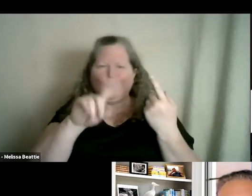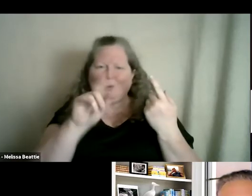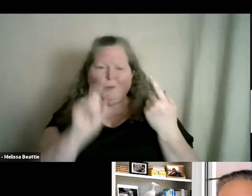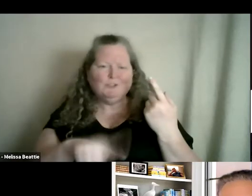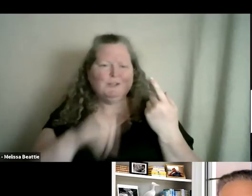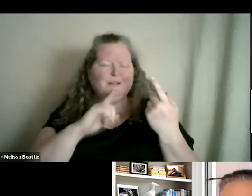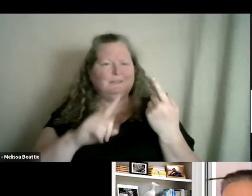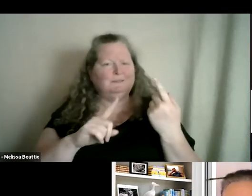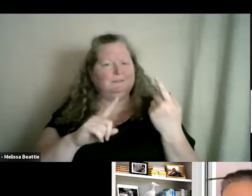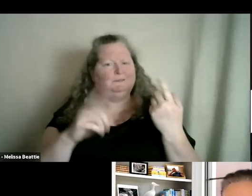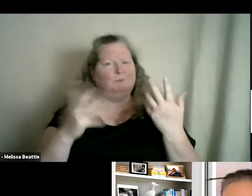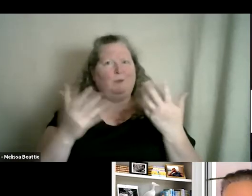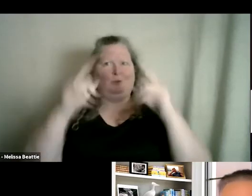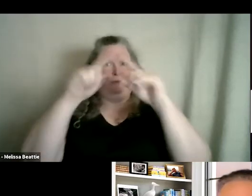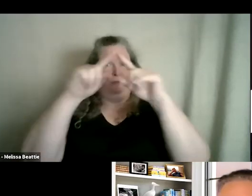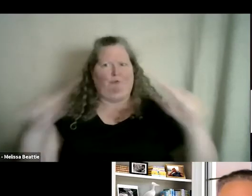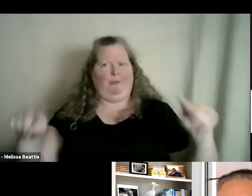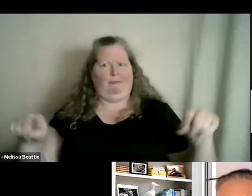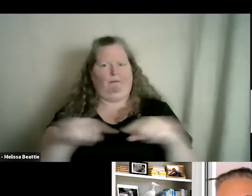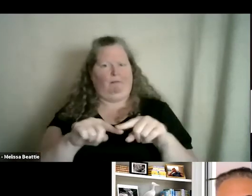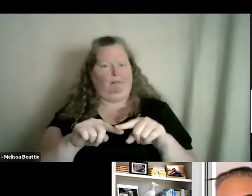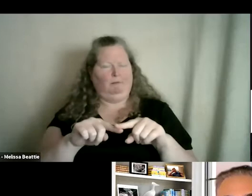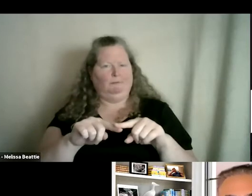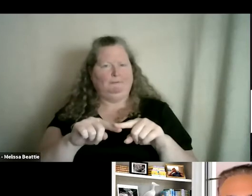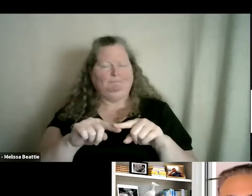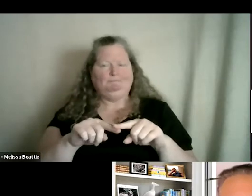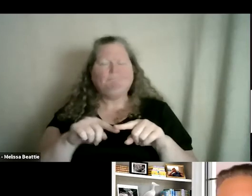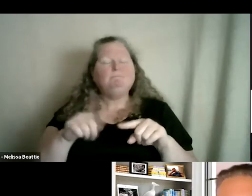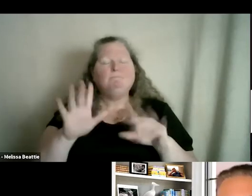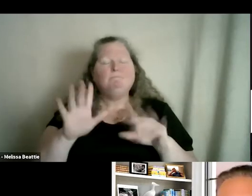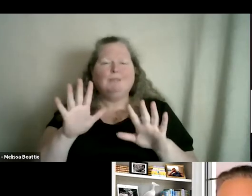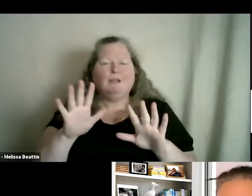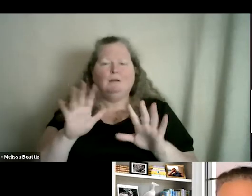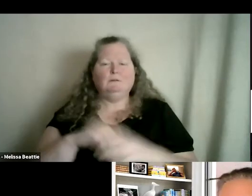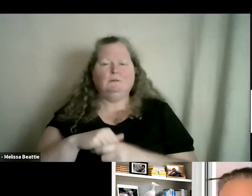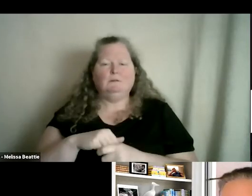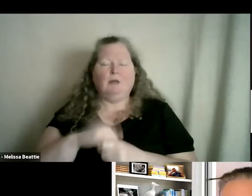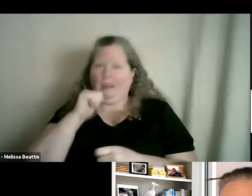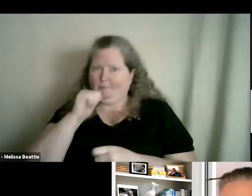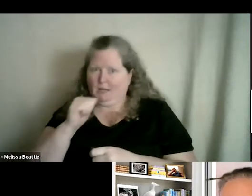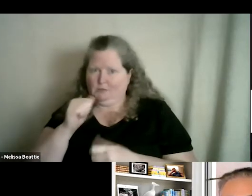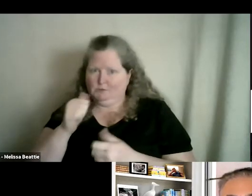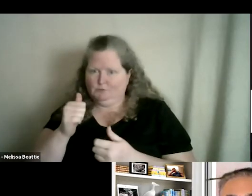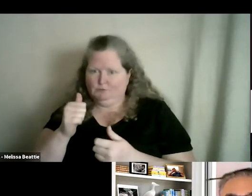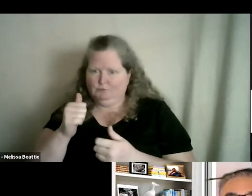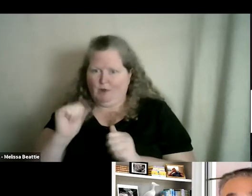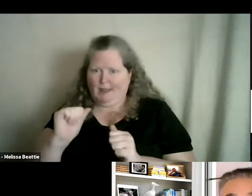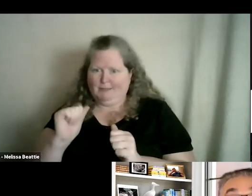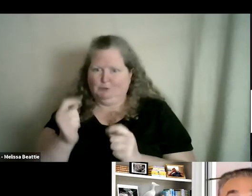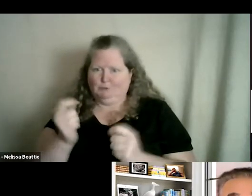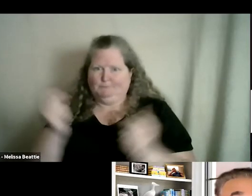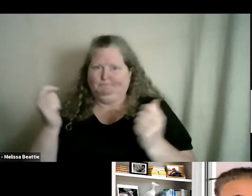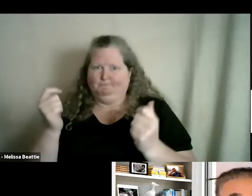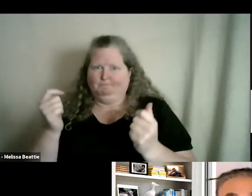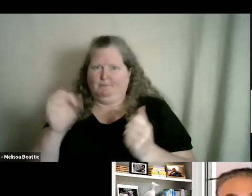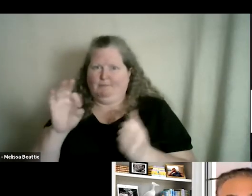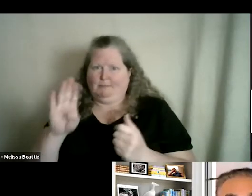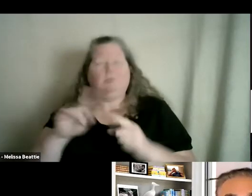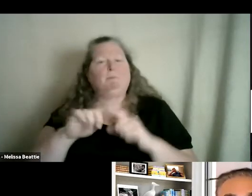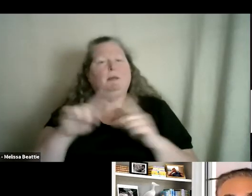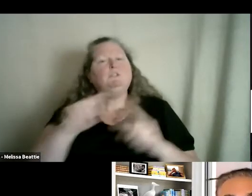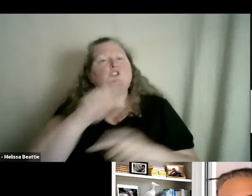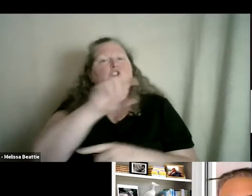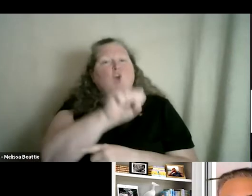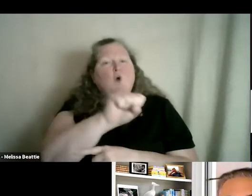triangle where you have, and you know, I'm not trying to call Facebook out. So a social media monopoly,